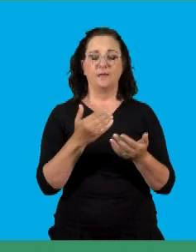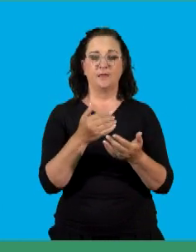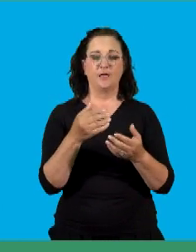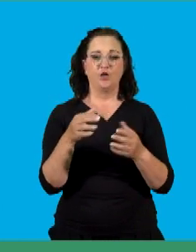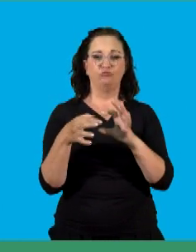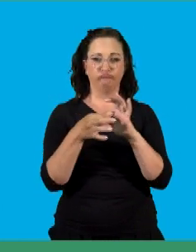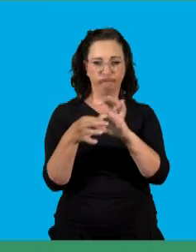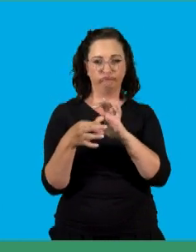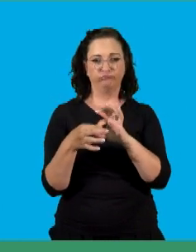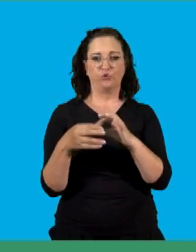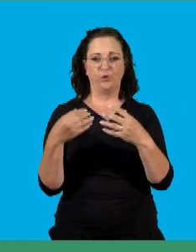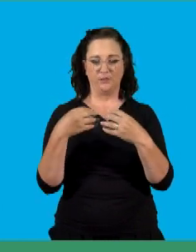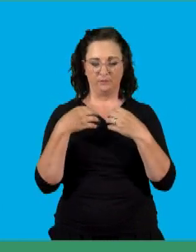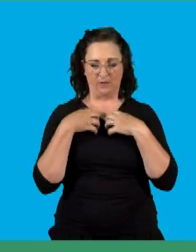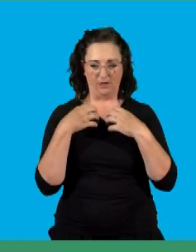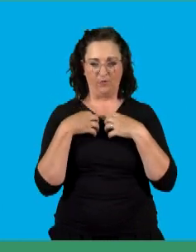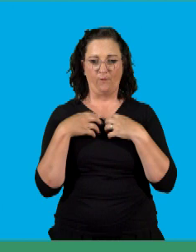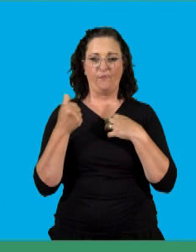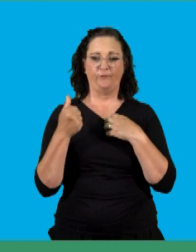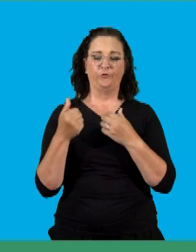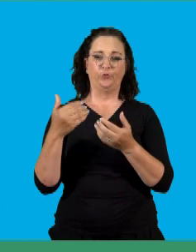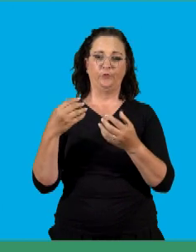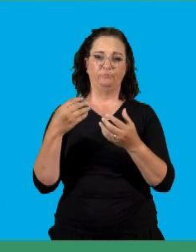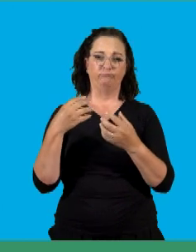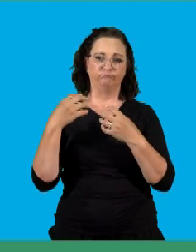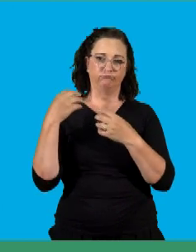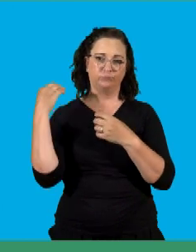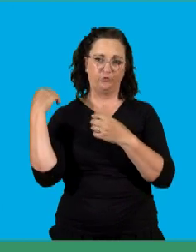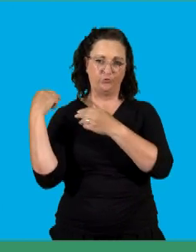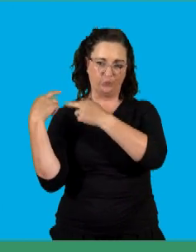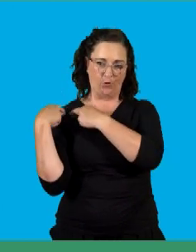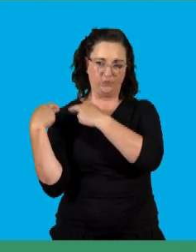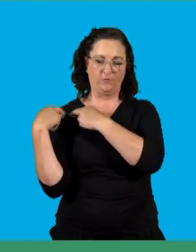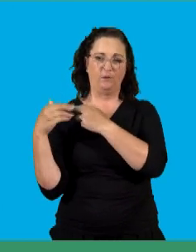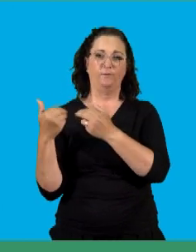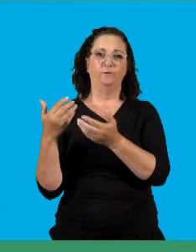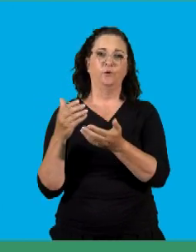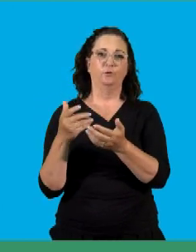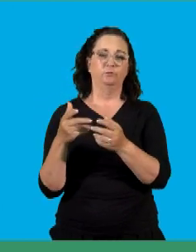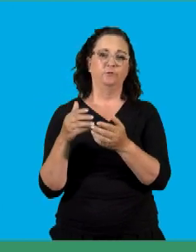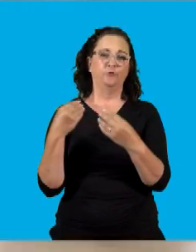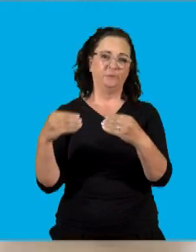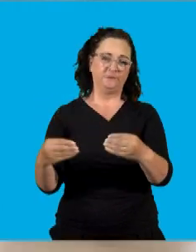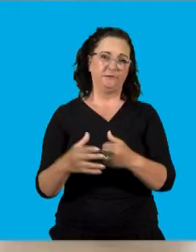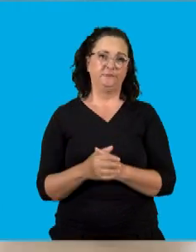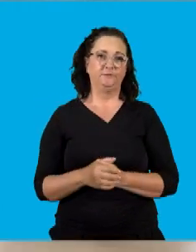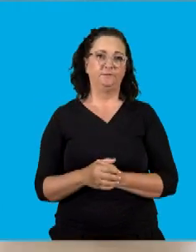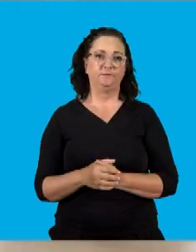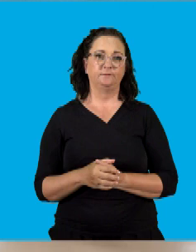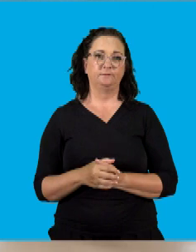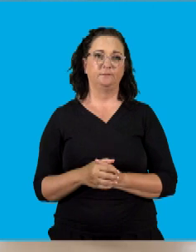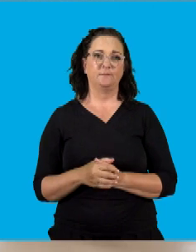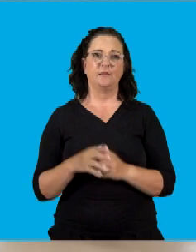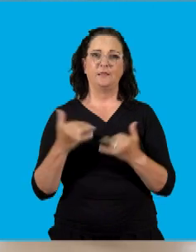and severally liable for the debts of the business. So which form of ownership that